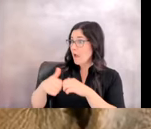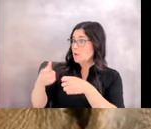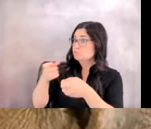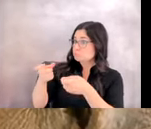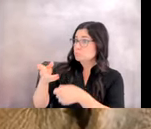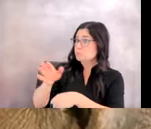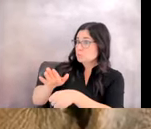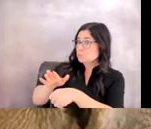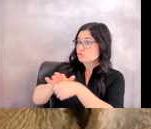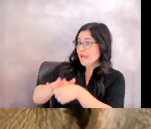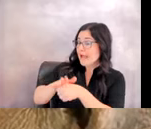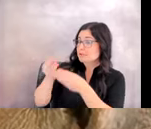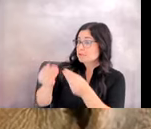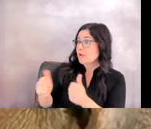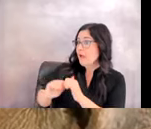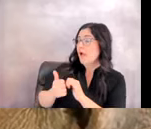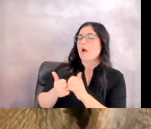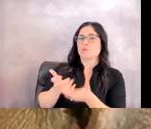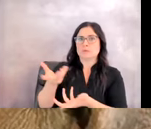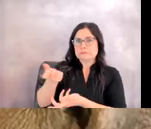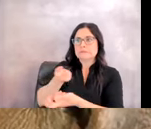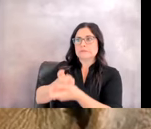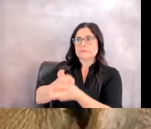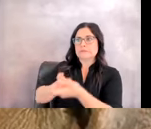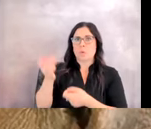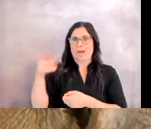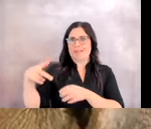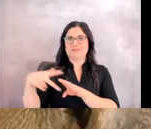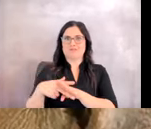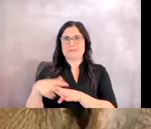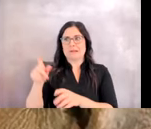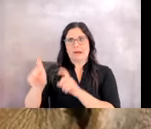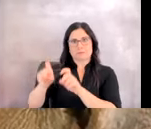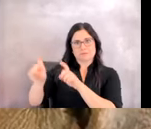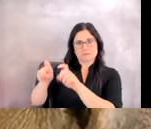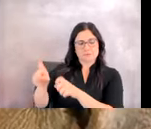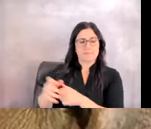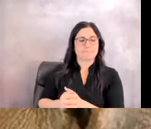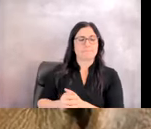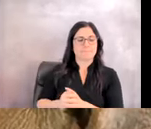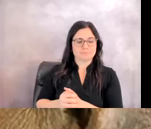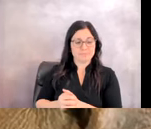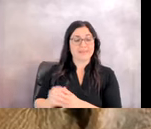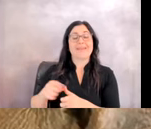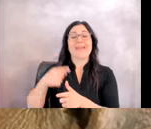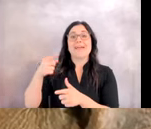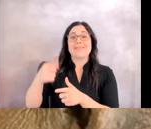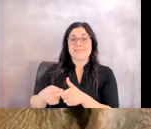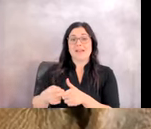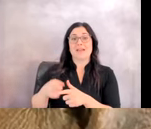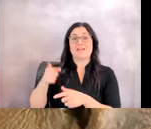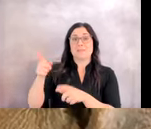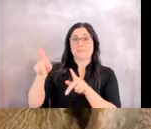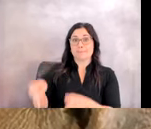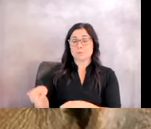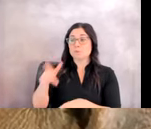these things that are happening in their life that motivated that cheating behavior. So that cheater, labeling them